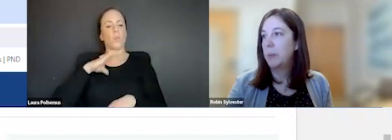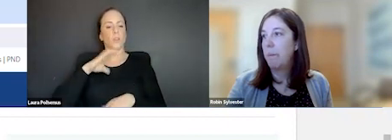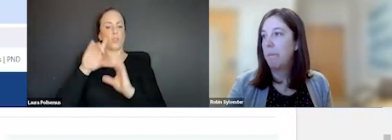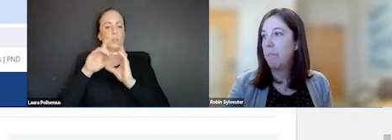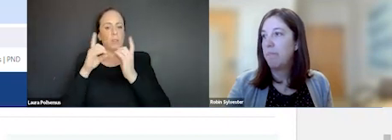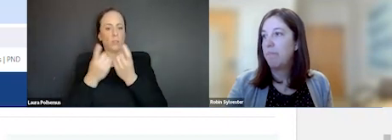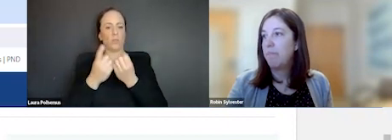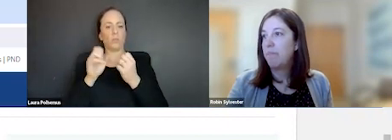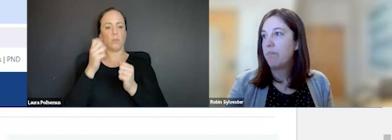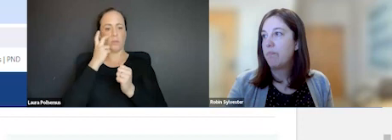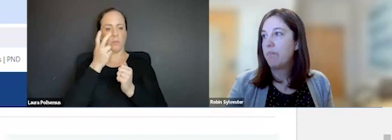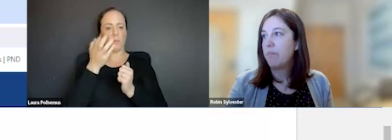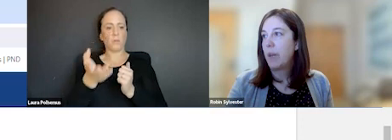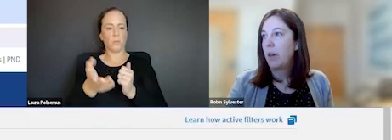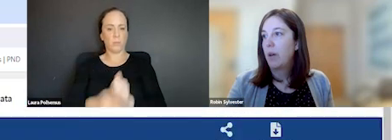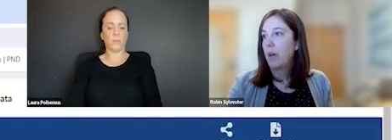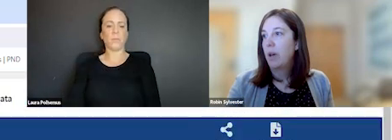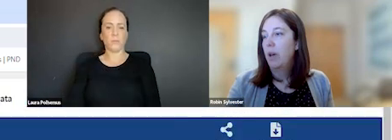district.